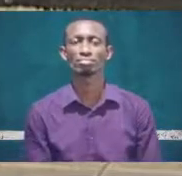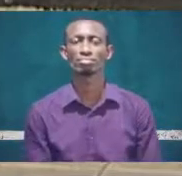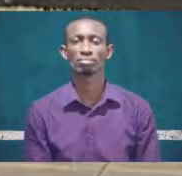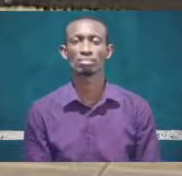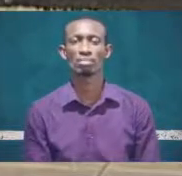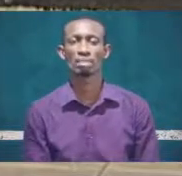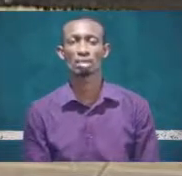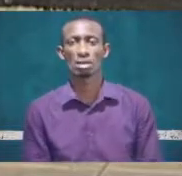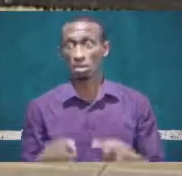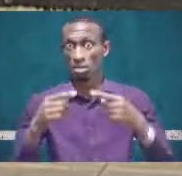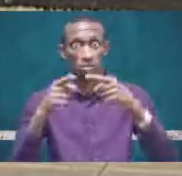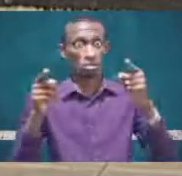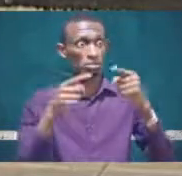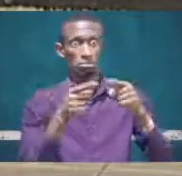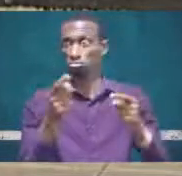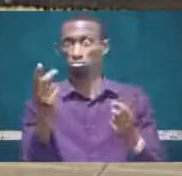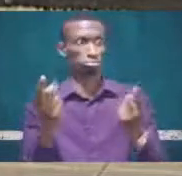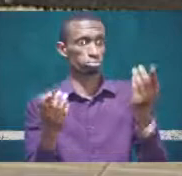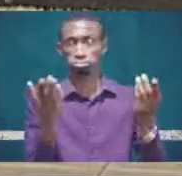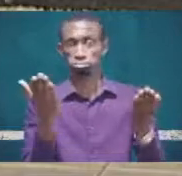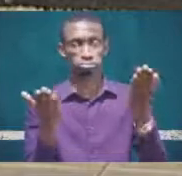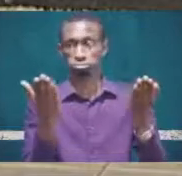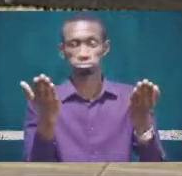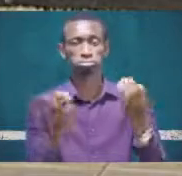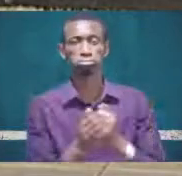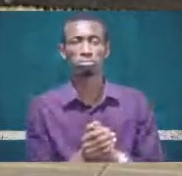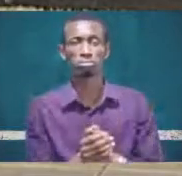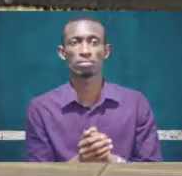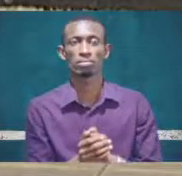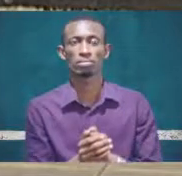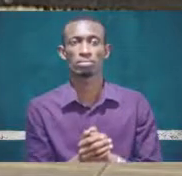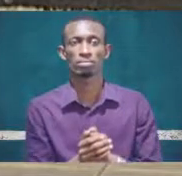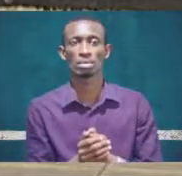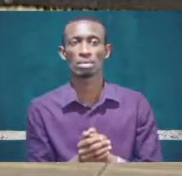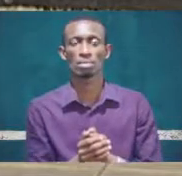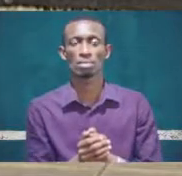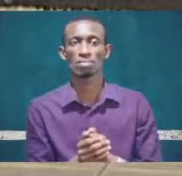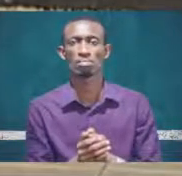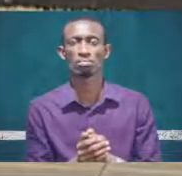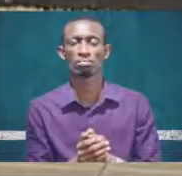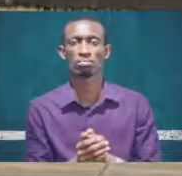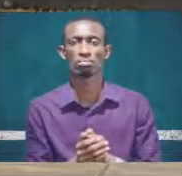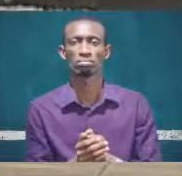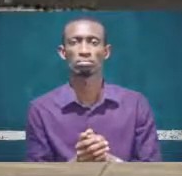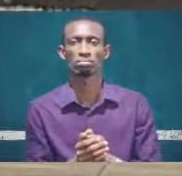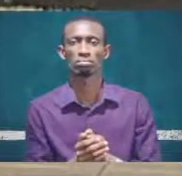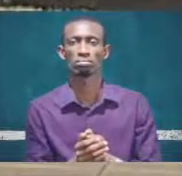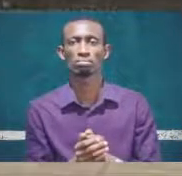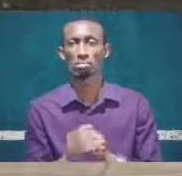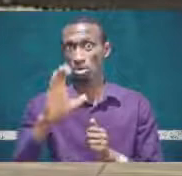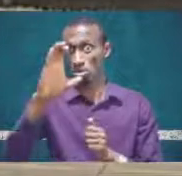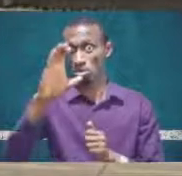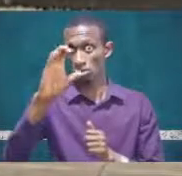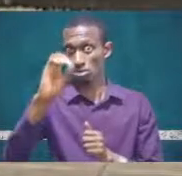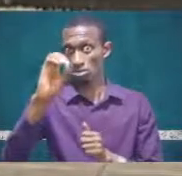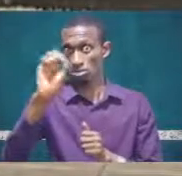Differentiating both sides, of course, with respect to x and z, I'll be having cosine